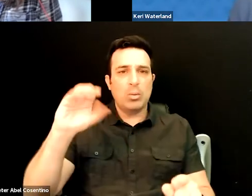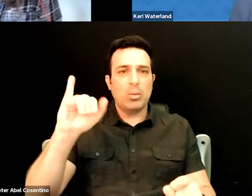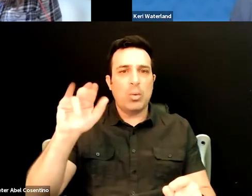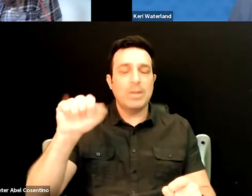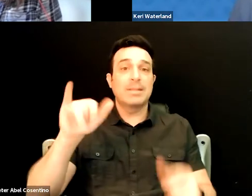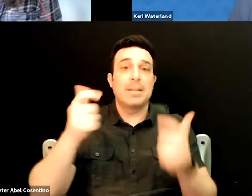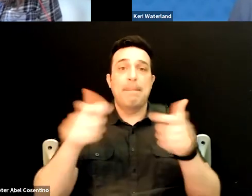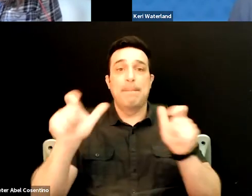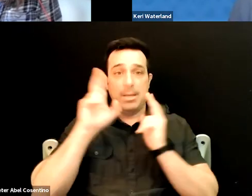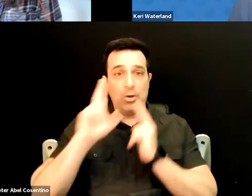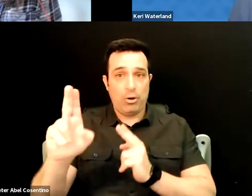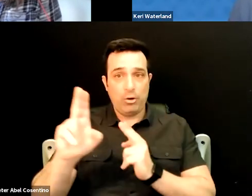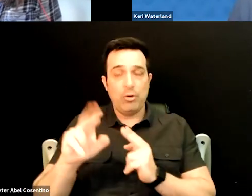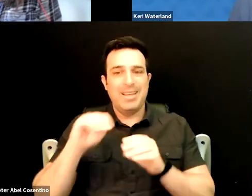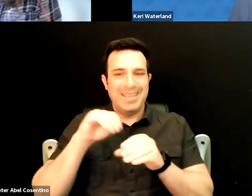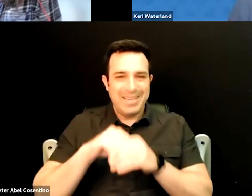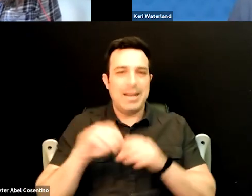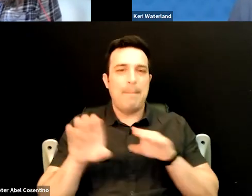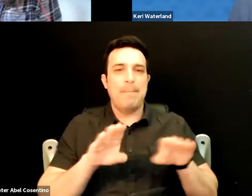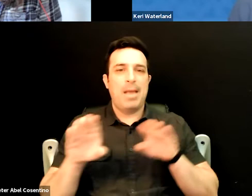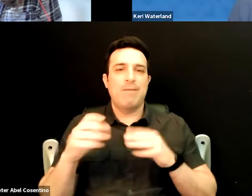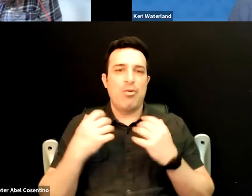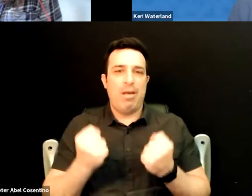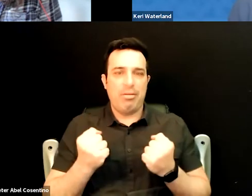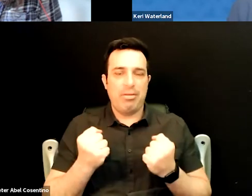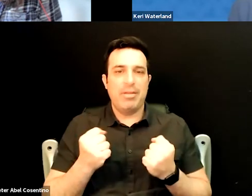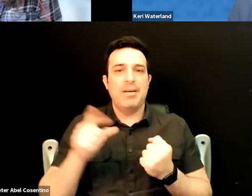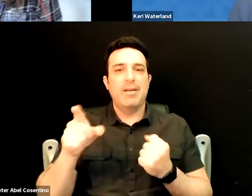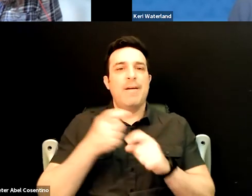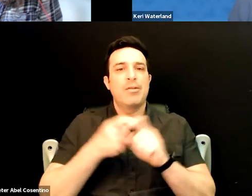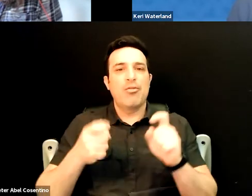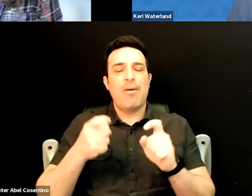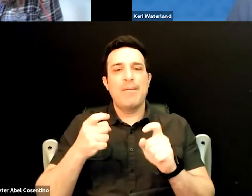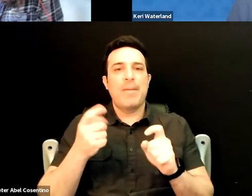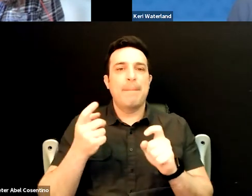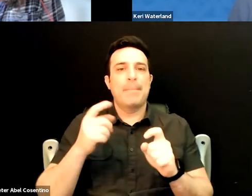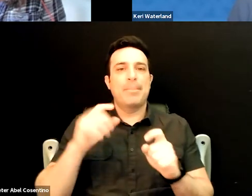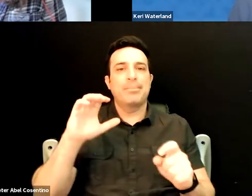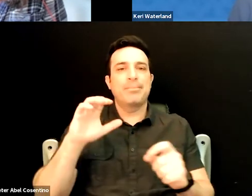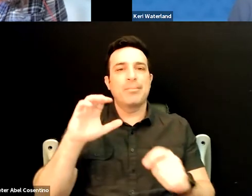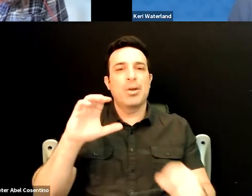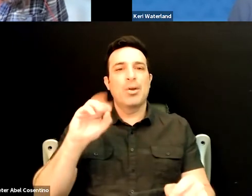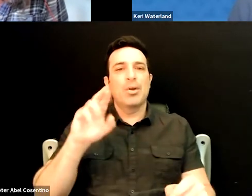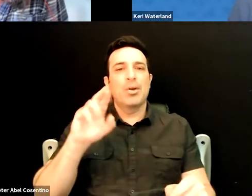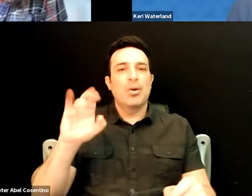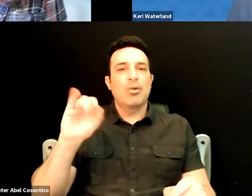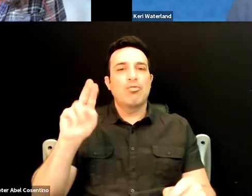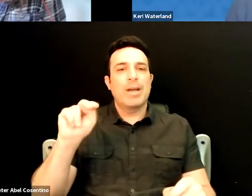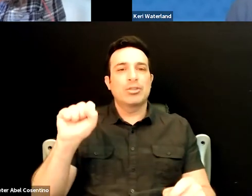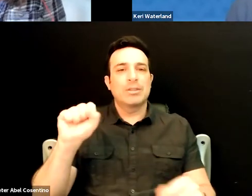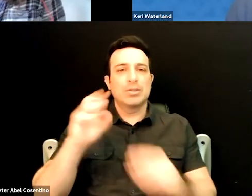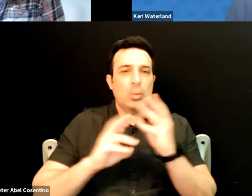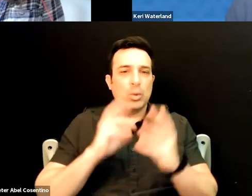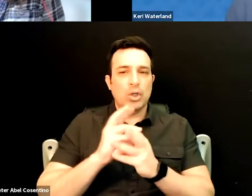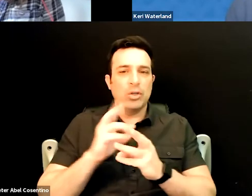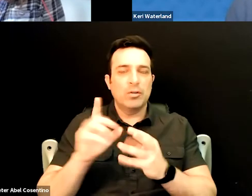honor. In behavioral health, they come from the corrections kind of world. And so kind of